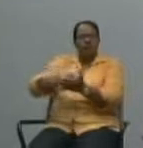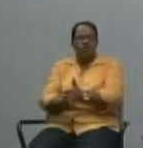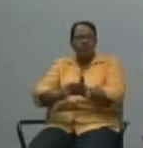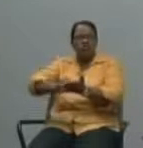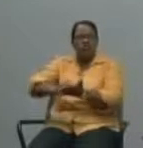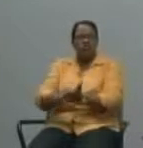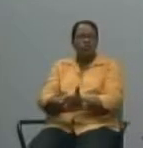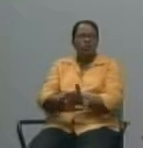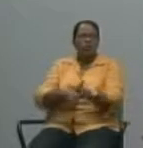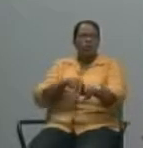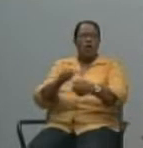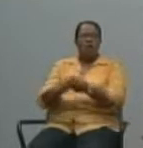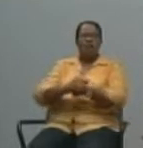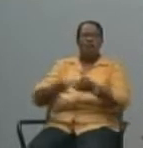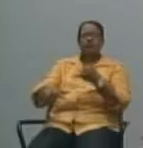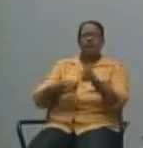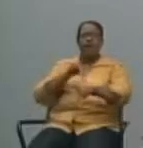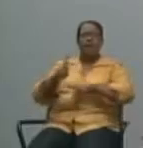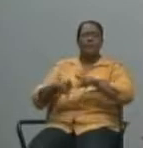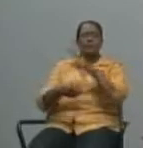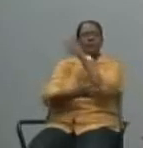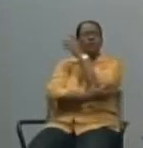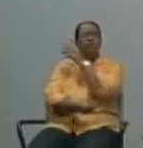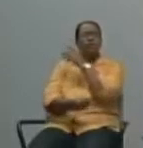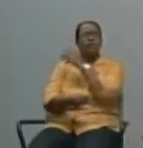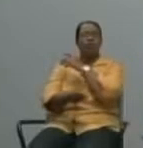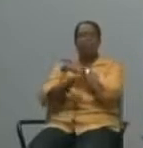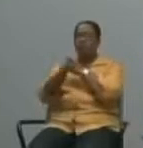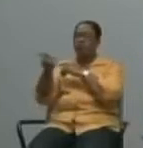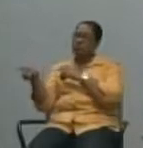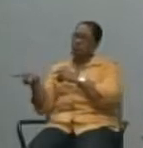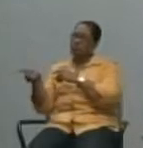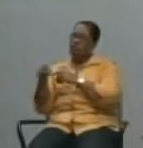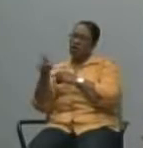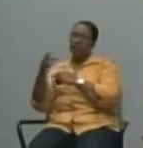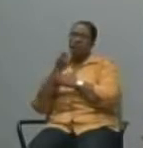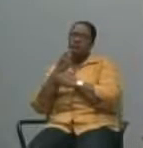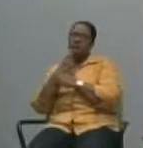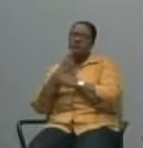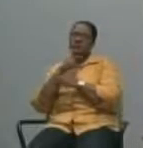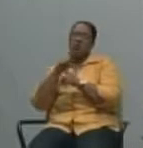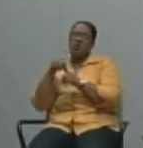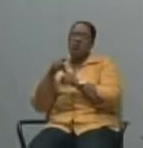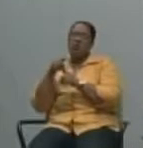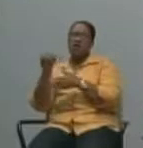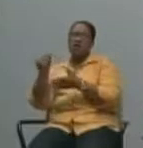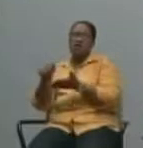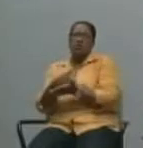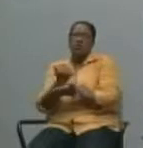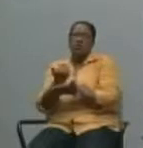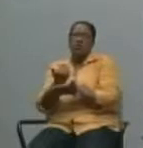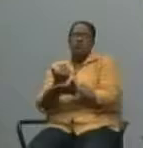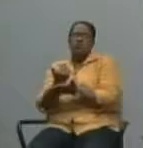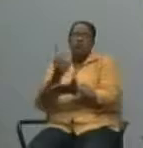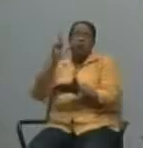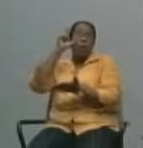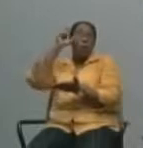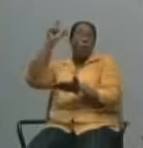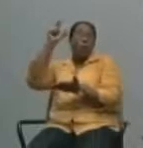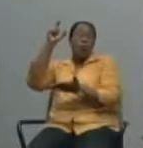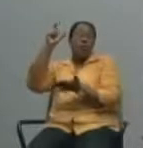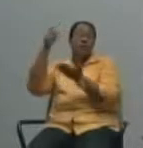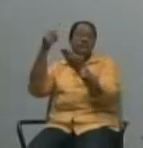people of the country, you who say, 'When will the new moon be over so that we can sell our corn,